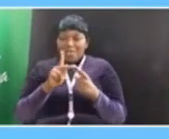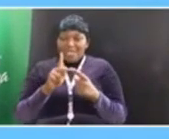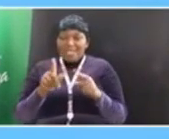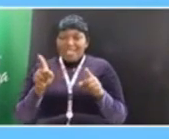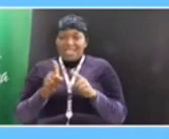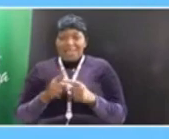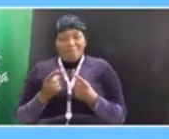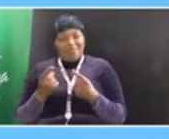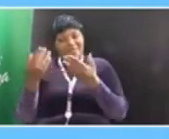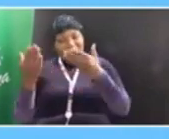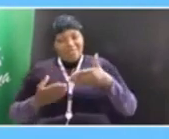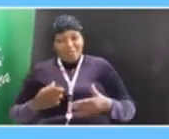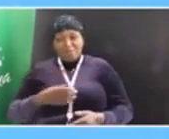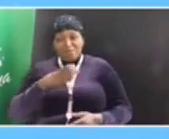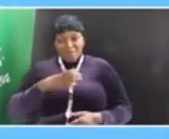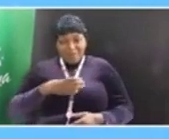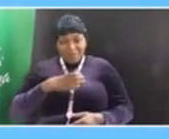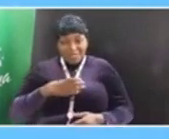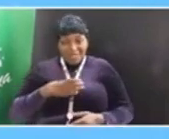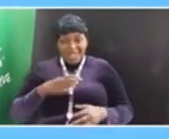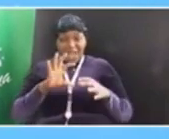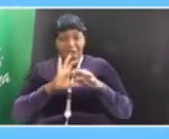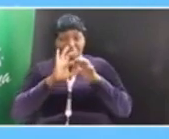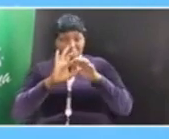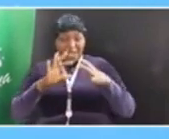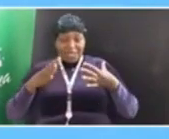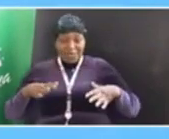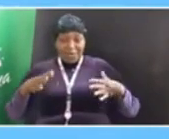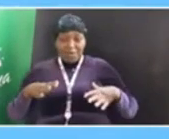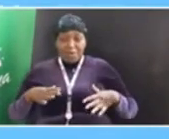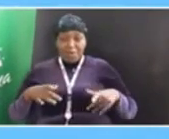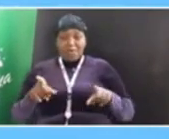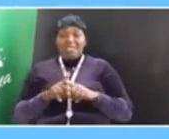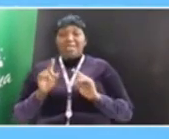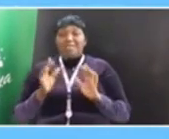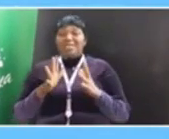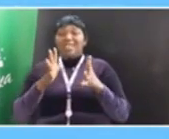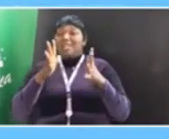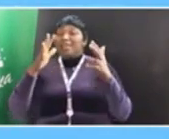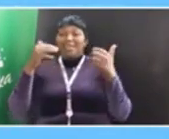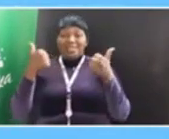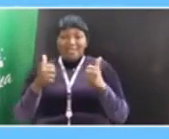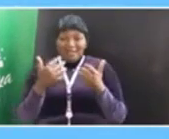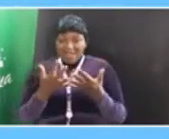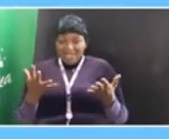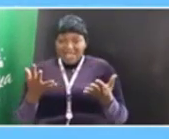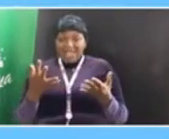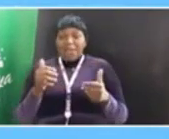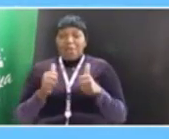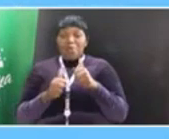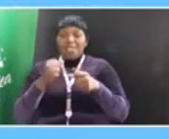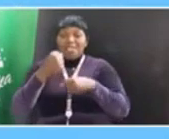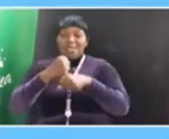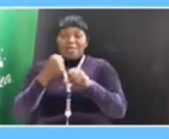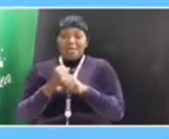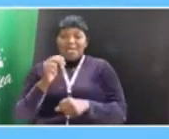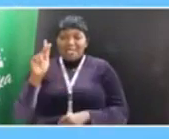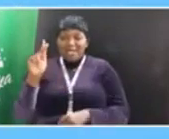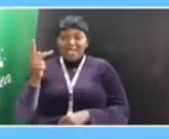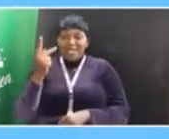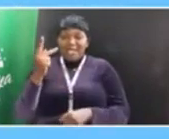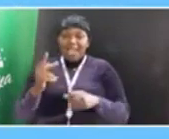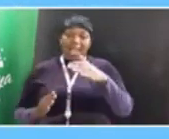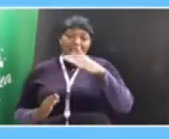explore, connect with our people, and celebrate everything that makes Kenya a